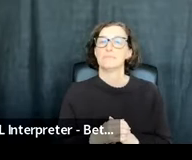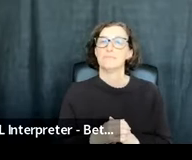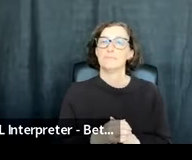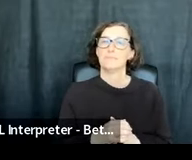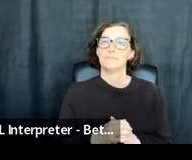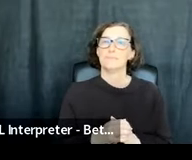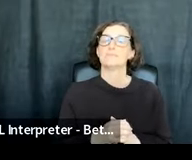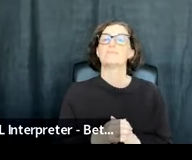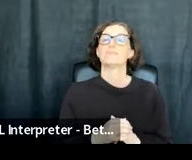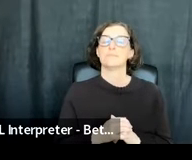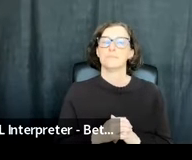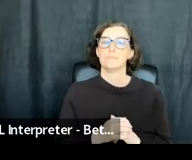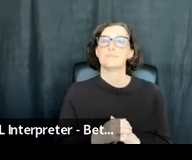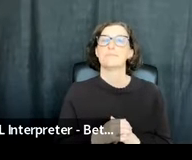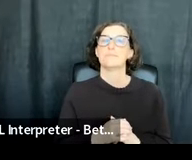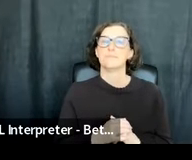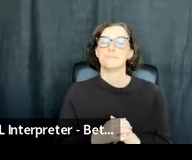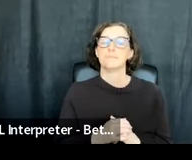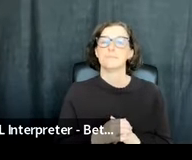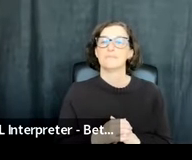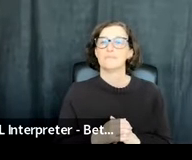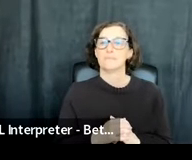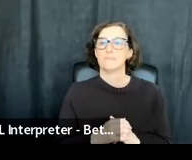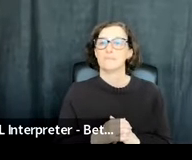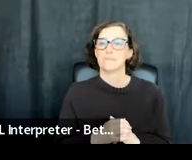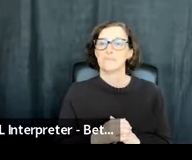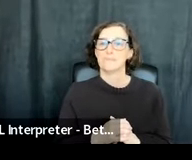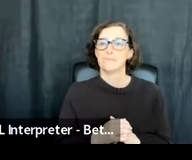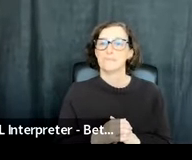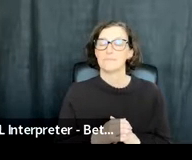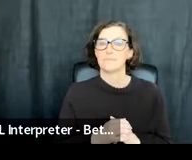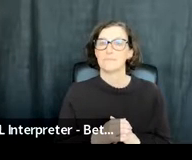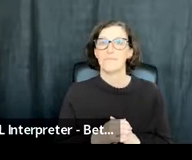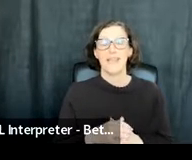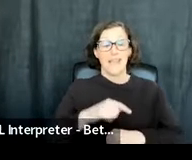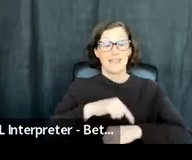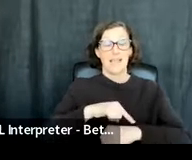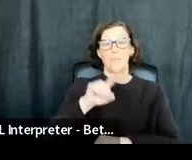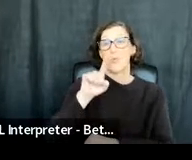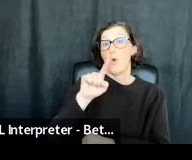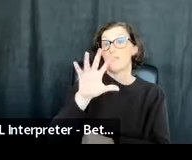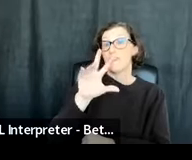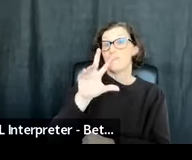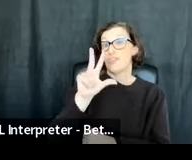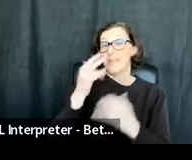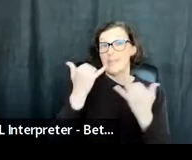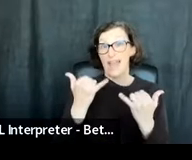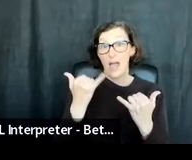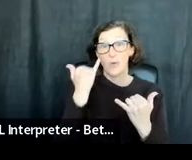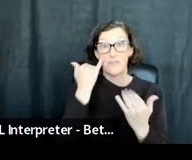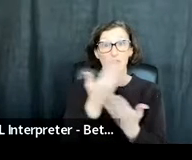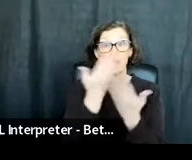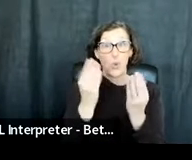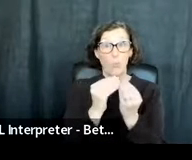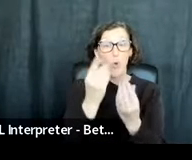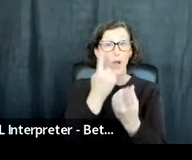now. But yeah, I think we can probably we're at 1:53. And I don't think we have any more questions. So I think we can